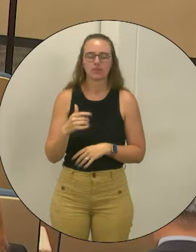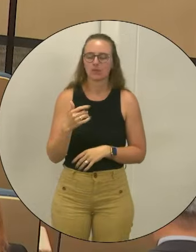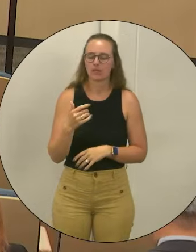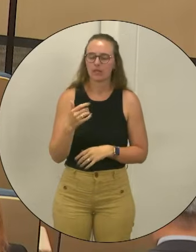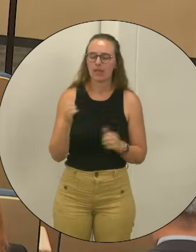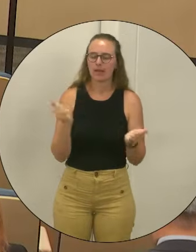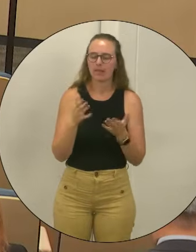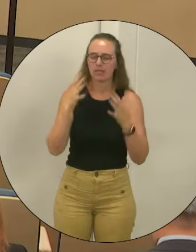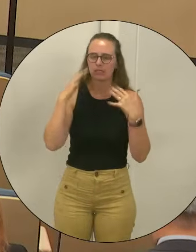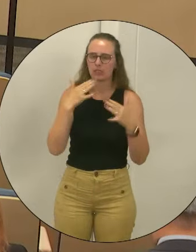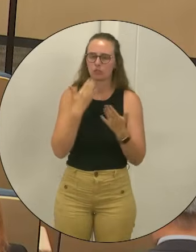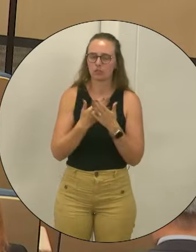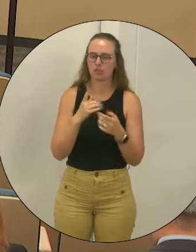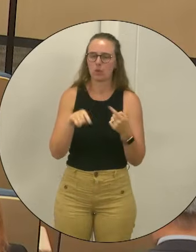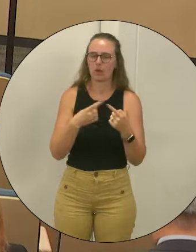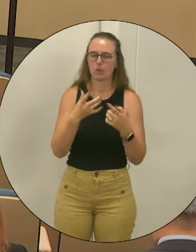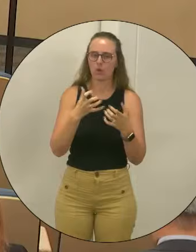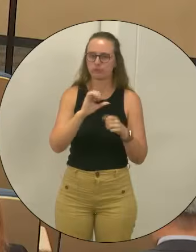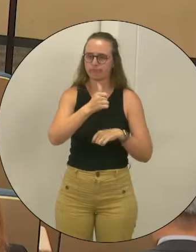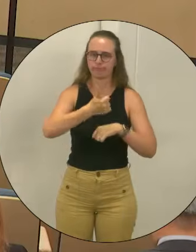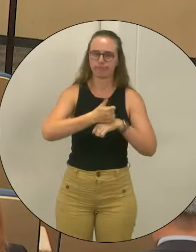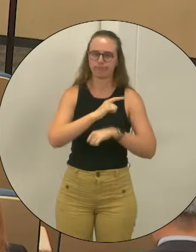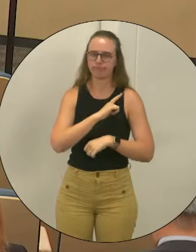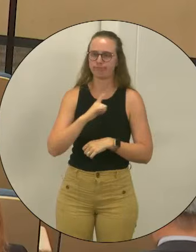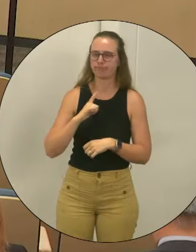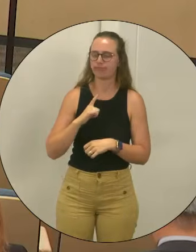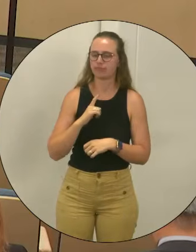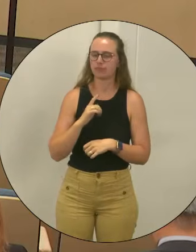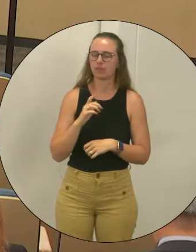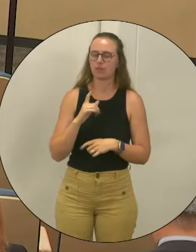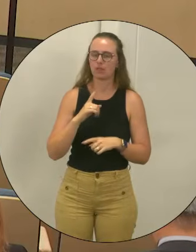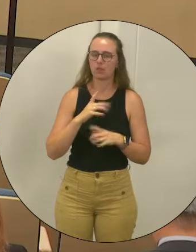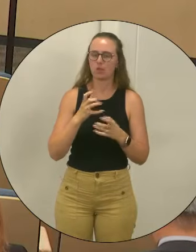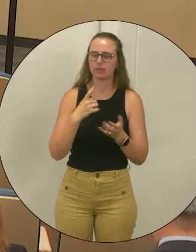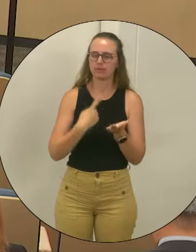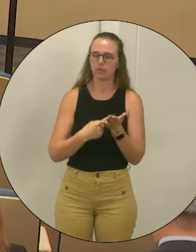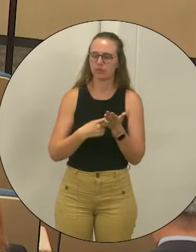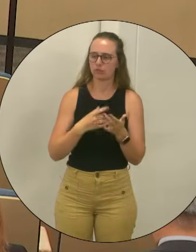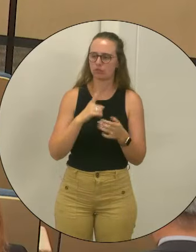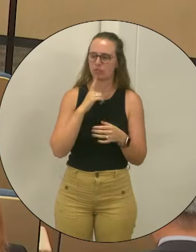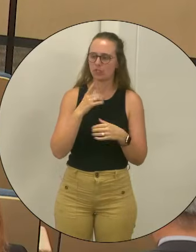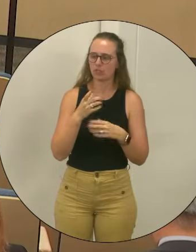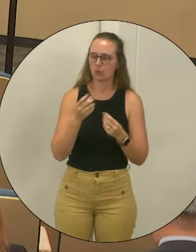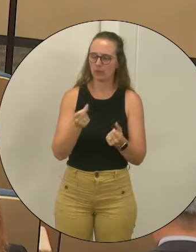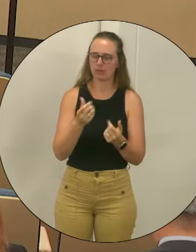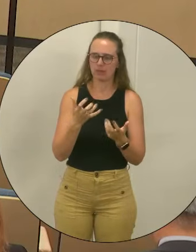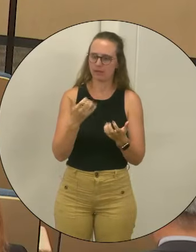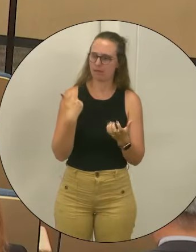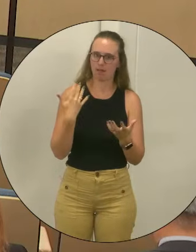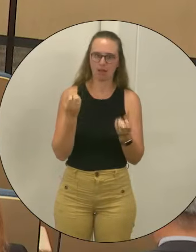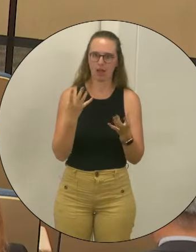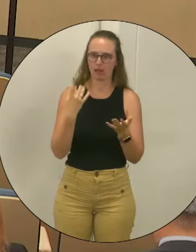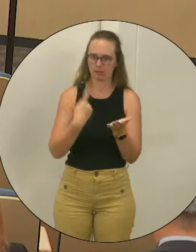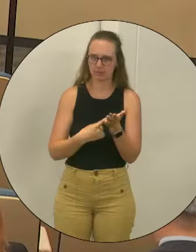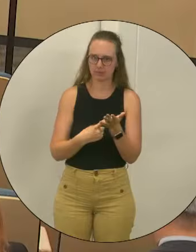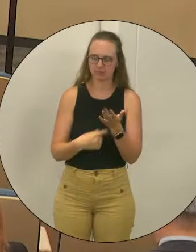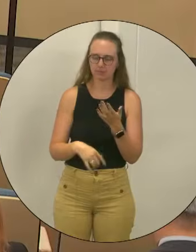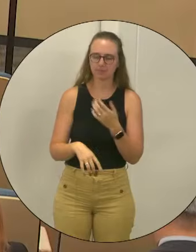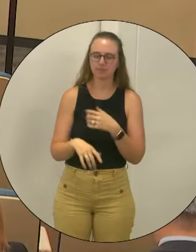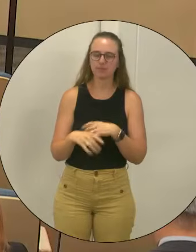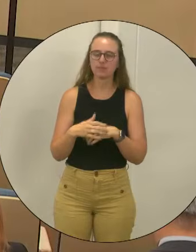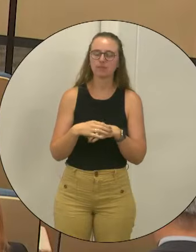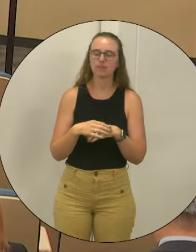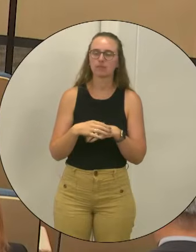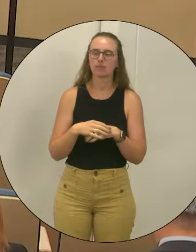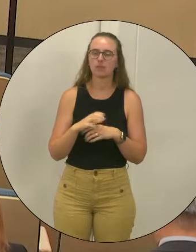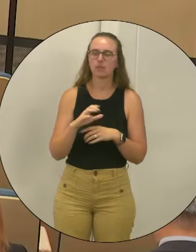everything sounds good when you guys want to do legislation and things like that, but let's talk about that really quick because I have a lot of things to say.